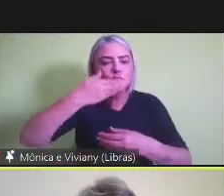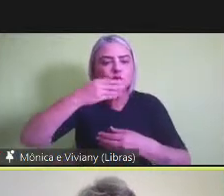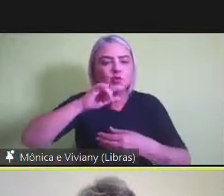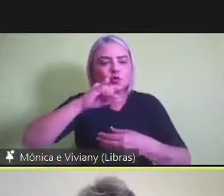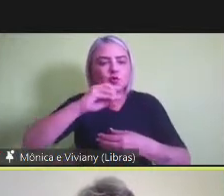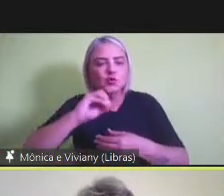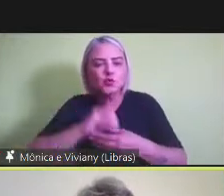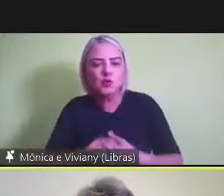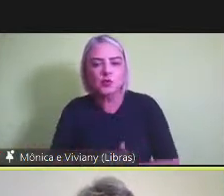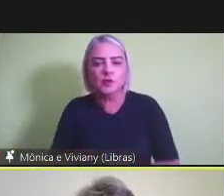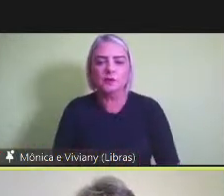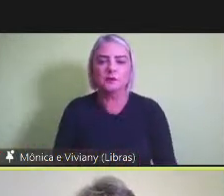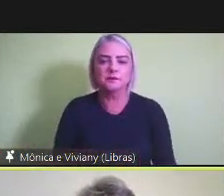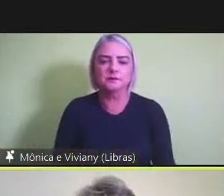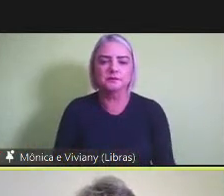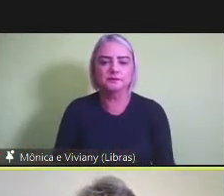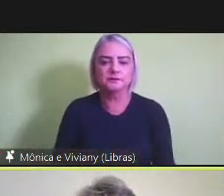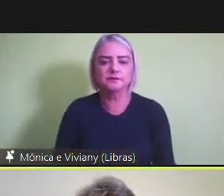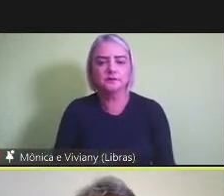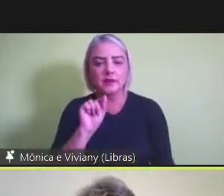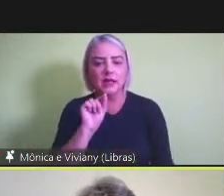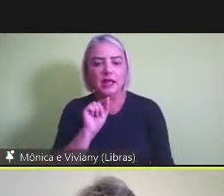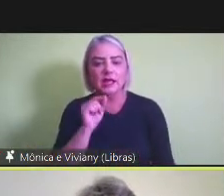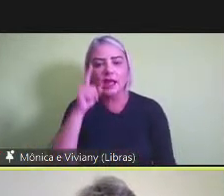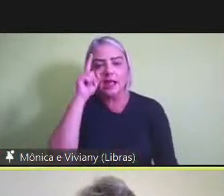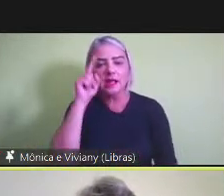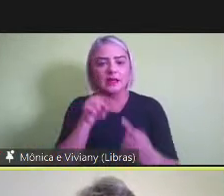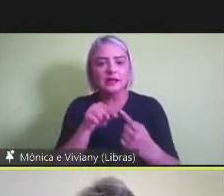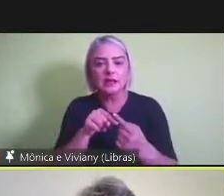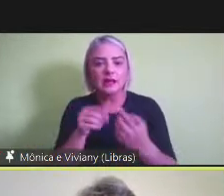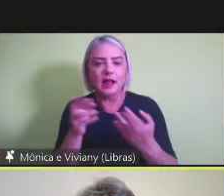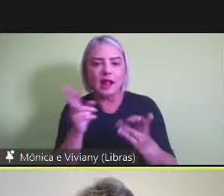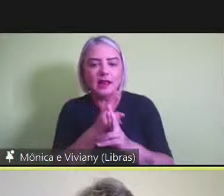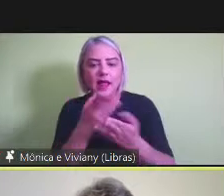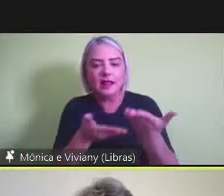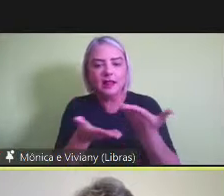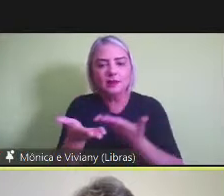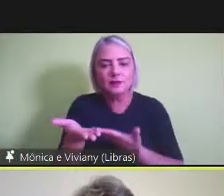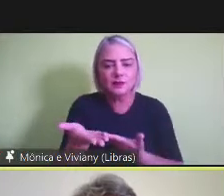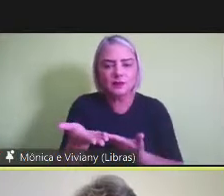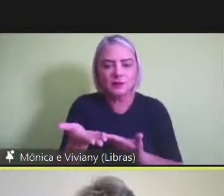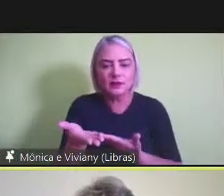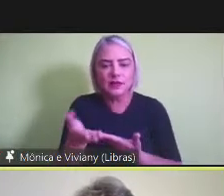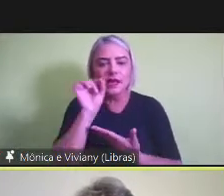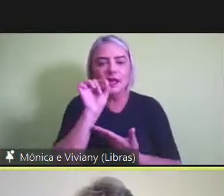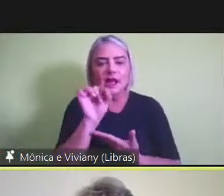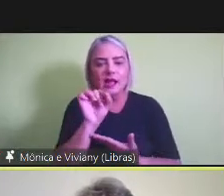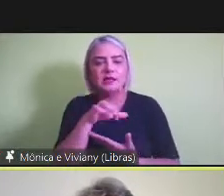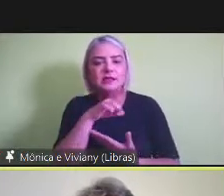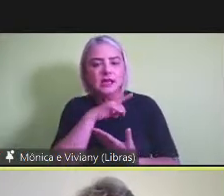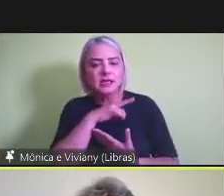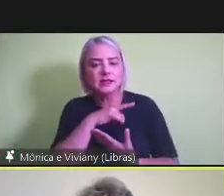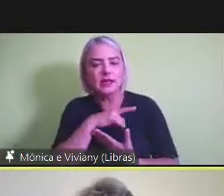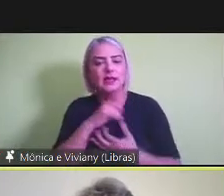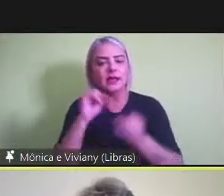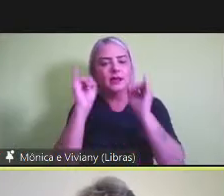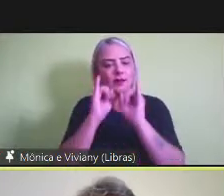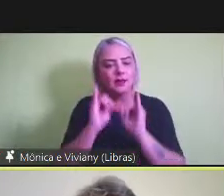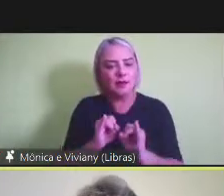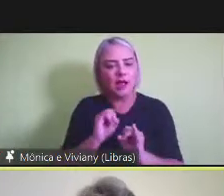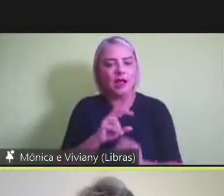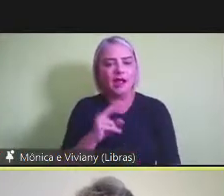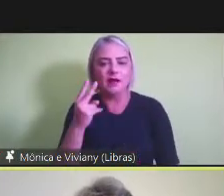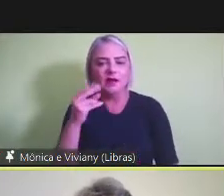lollipop or popsicle, okay? And that is the idea to be connected or allied with